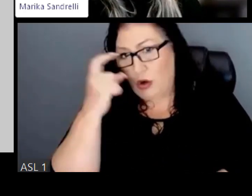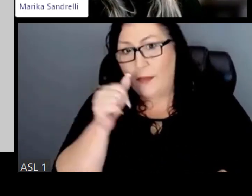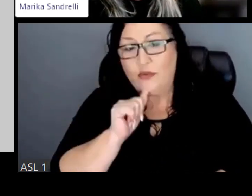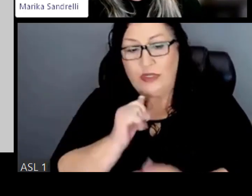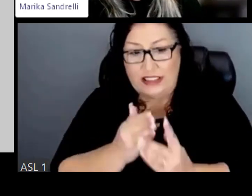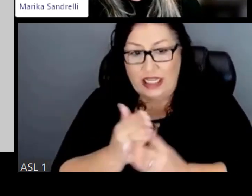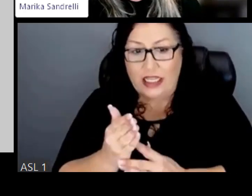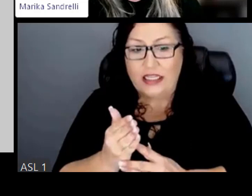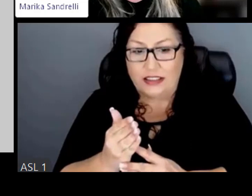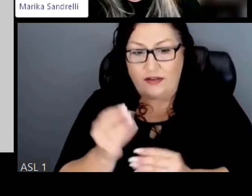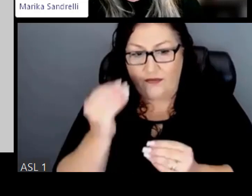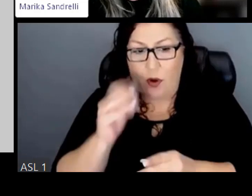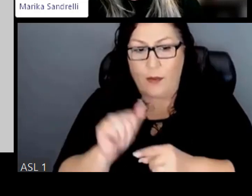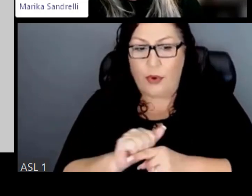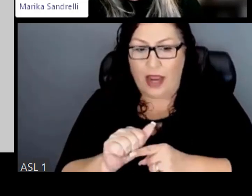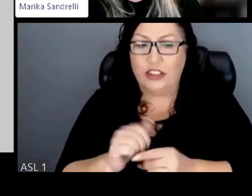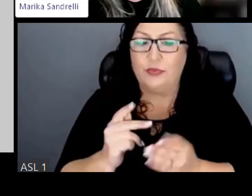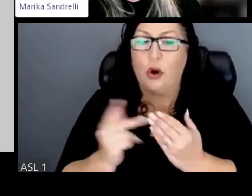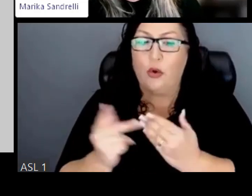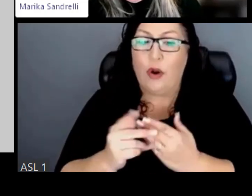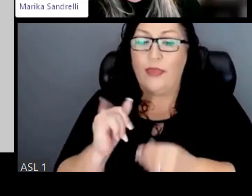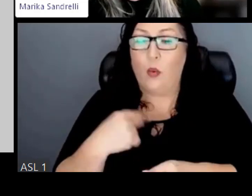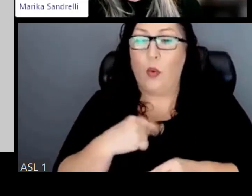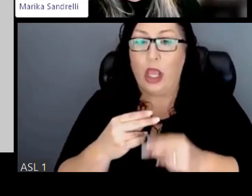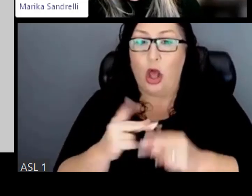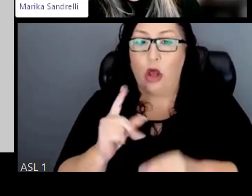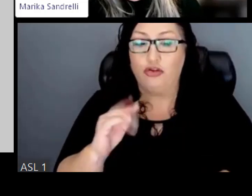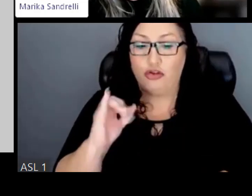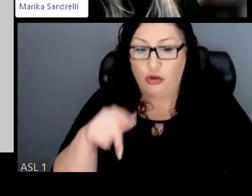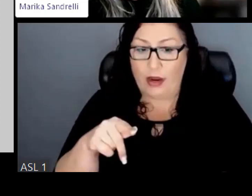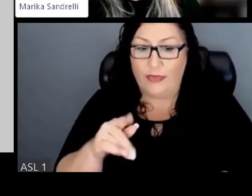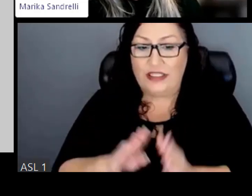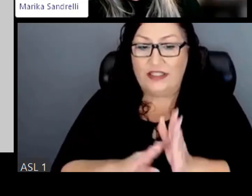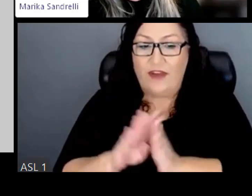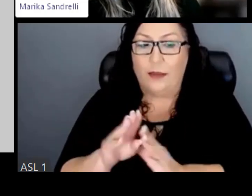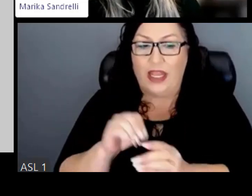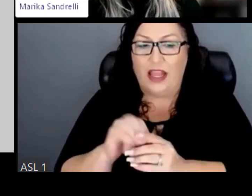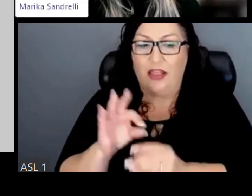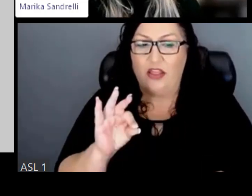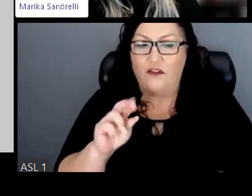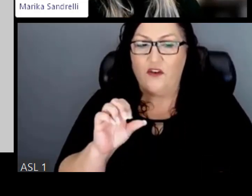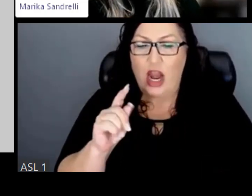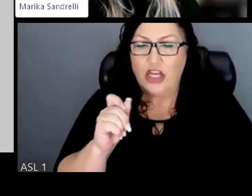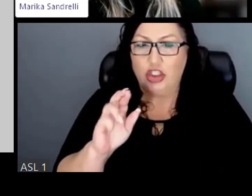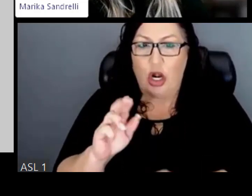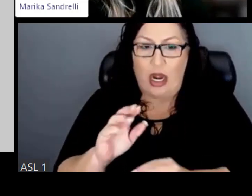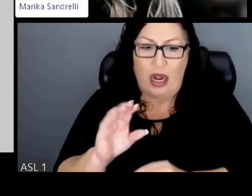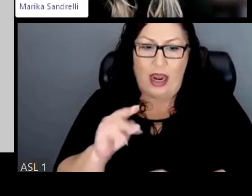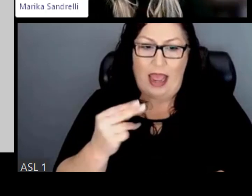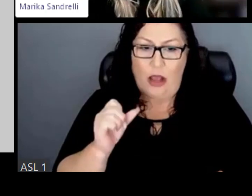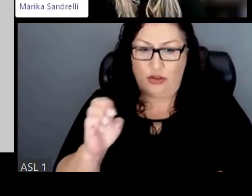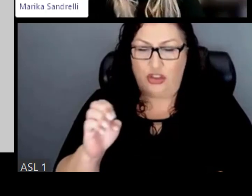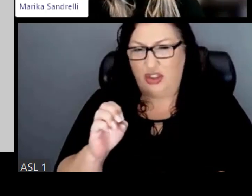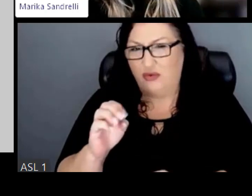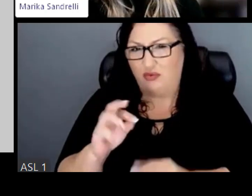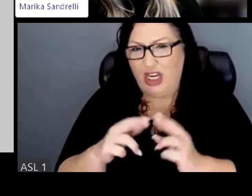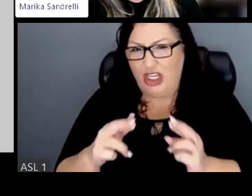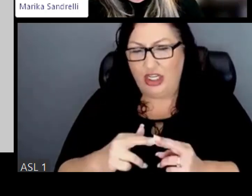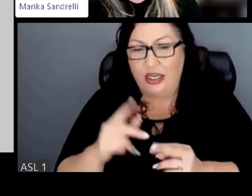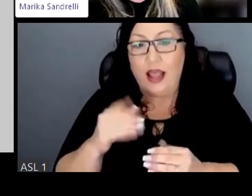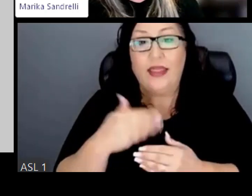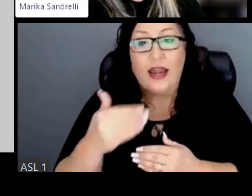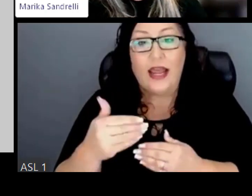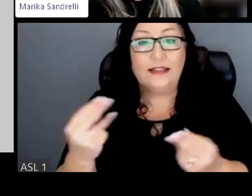Practice program that we call TRIP has been developed in the Fraser Health region. So I'll ask for the next